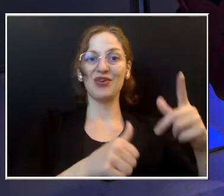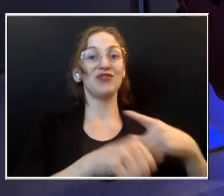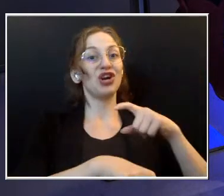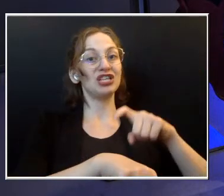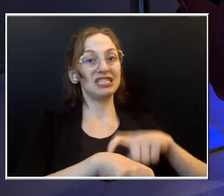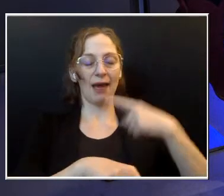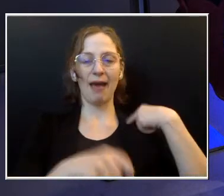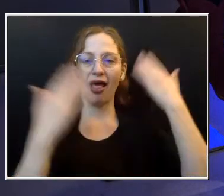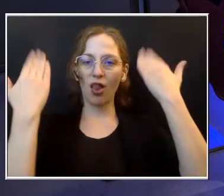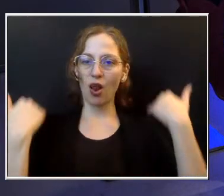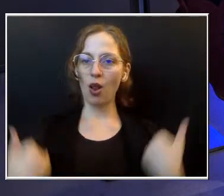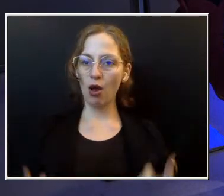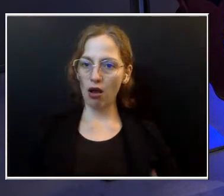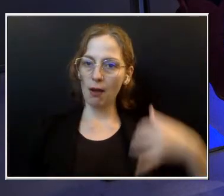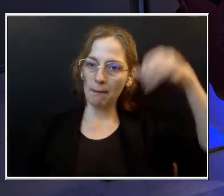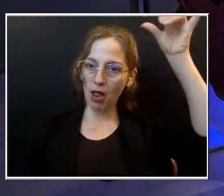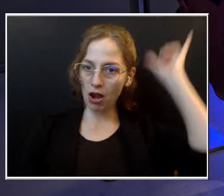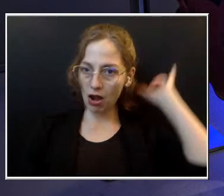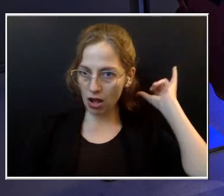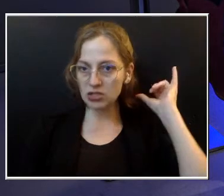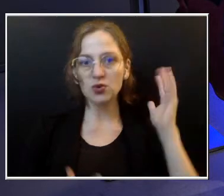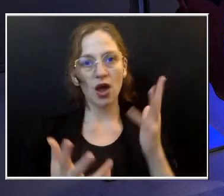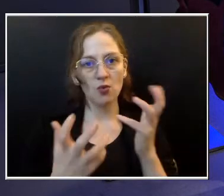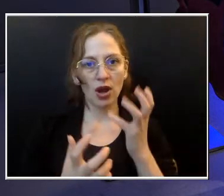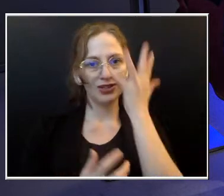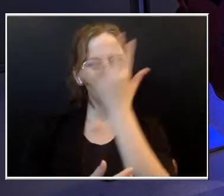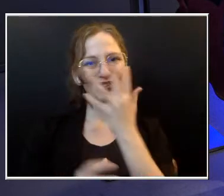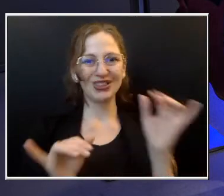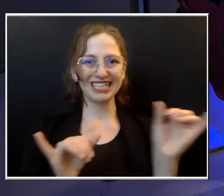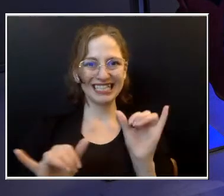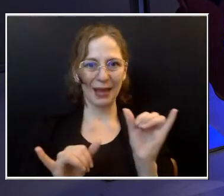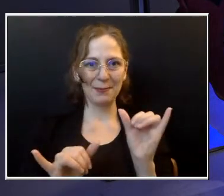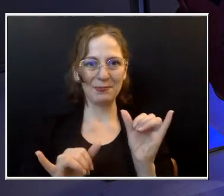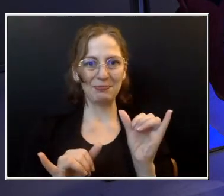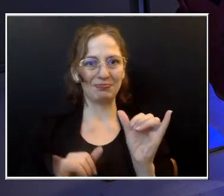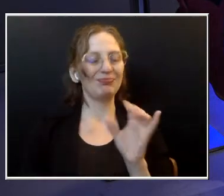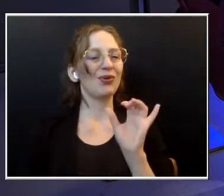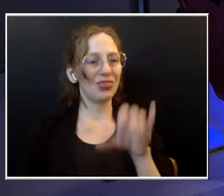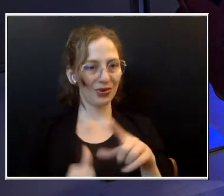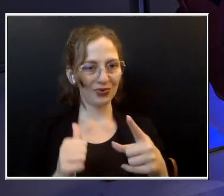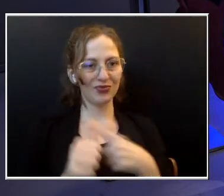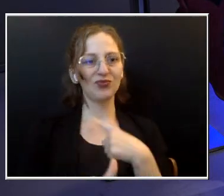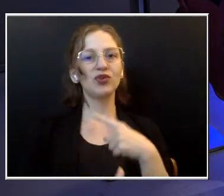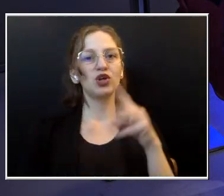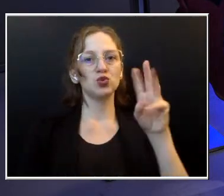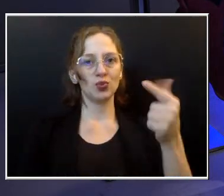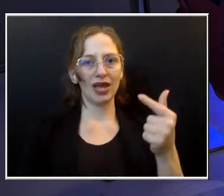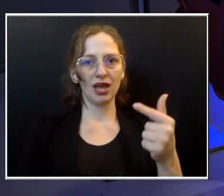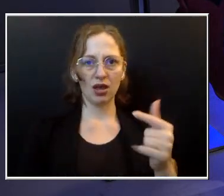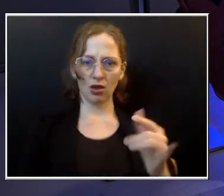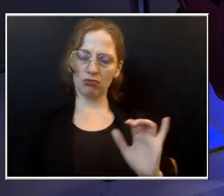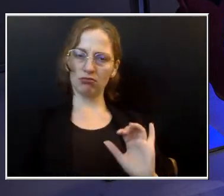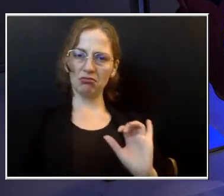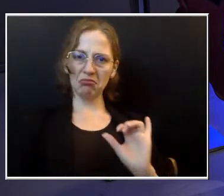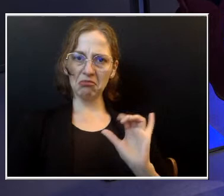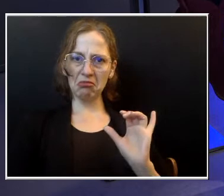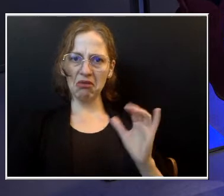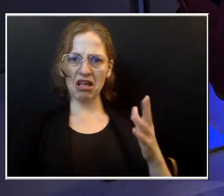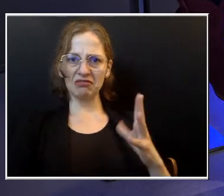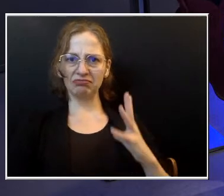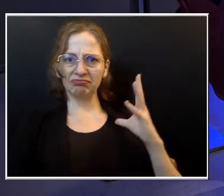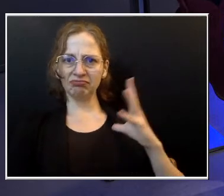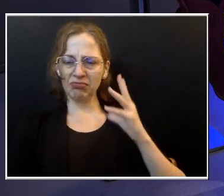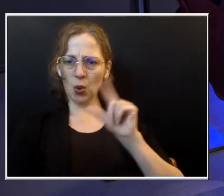wanted to look the same. So this is the wig I got the first And it's like time. super high quality. It's Yeah. really attractive. And they